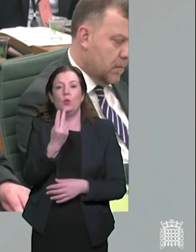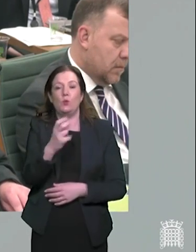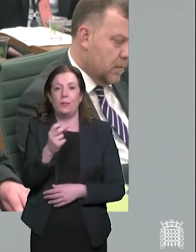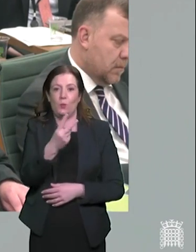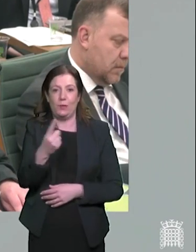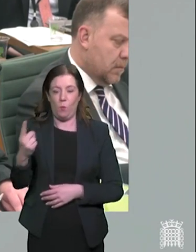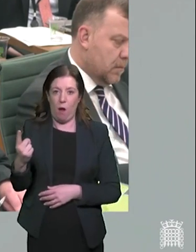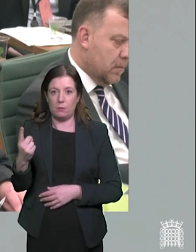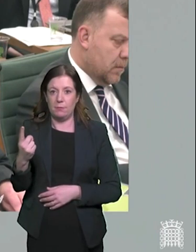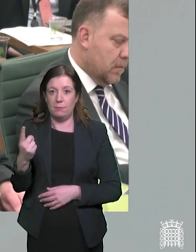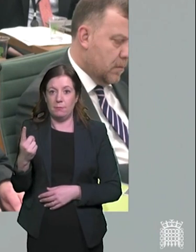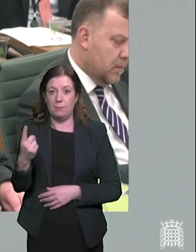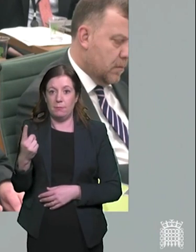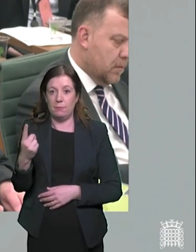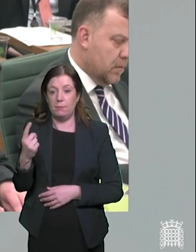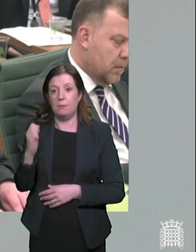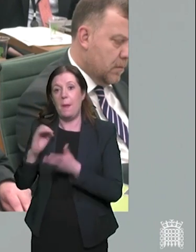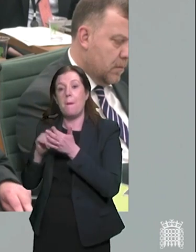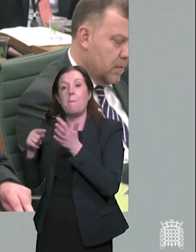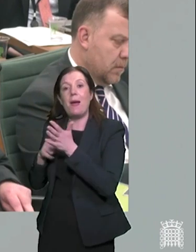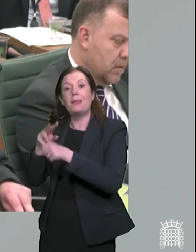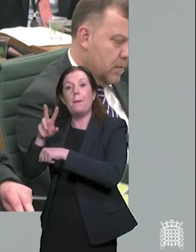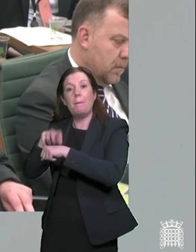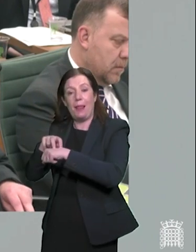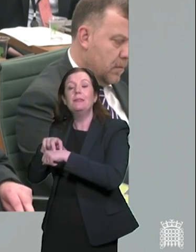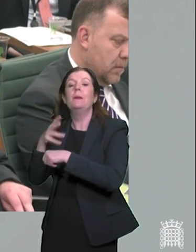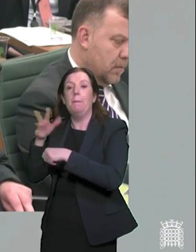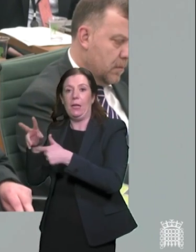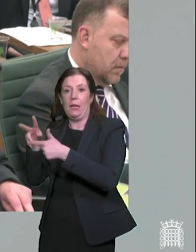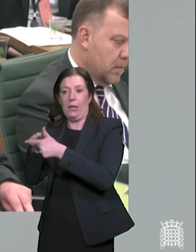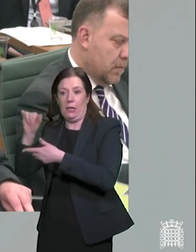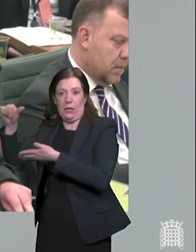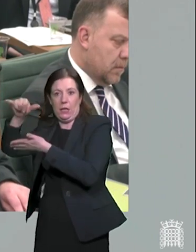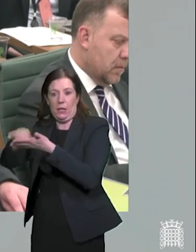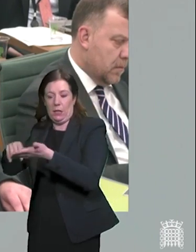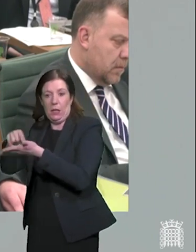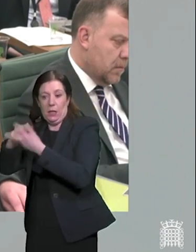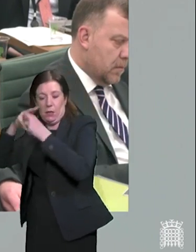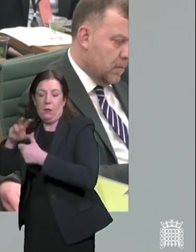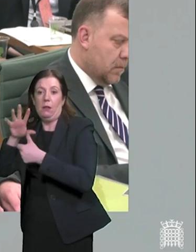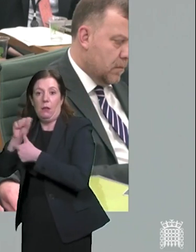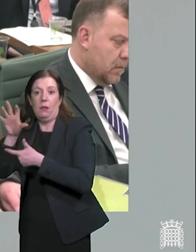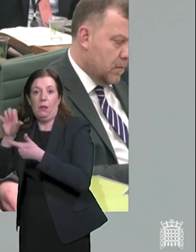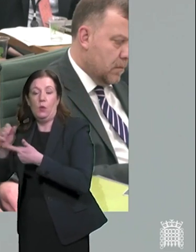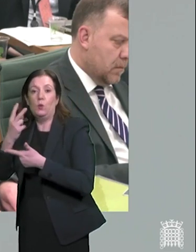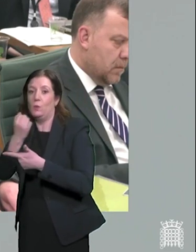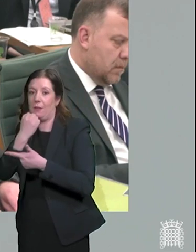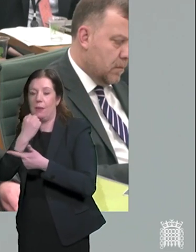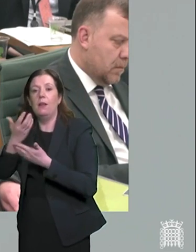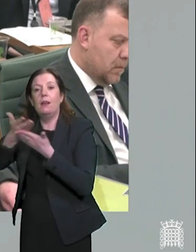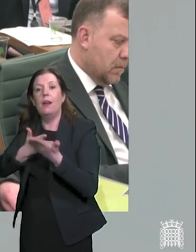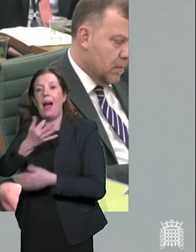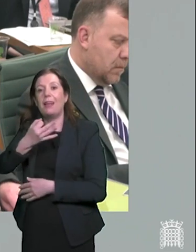2021. This is confirmed by the Metropolitan Police statement at the end of Operation Hillman, which you'll find a copy of on